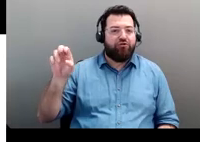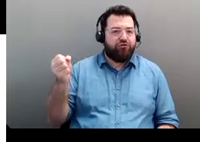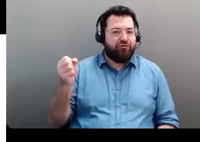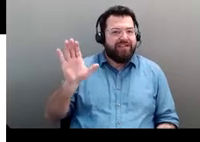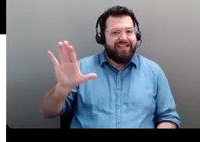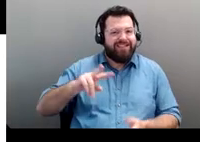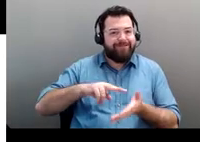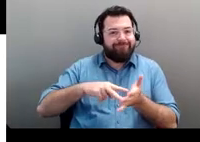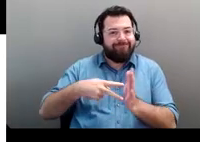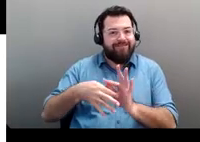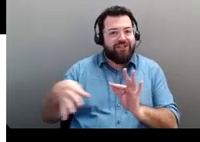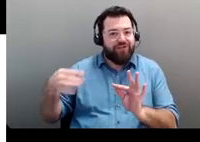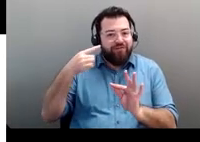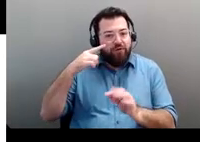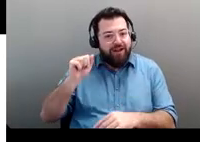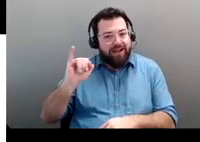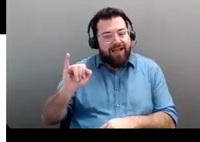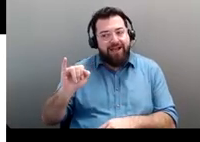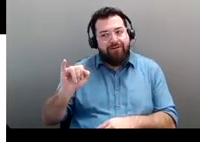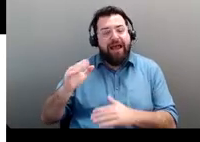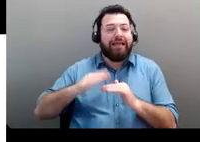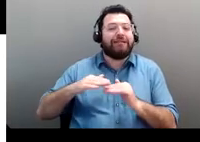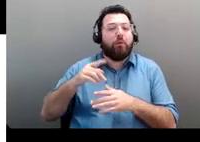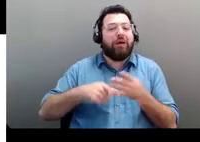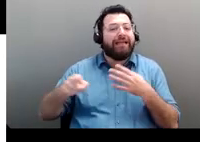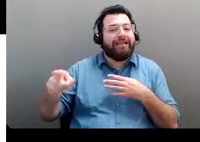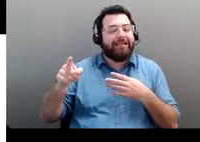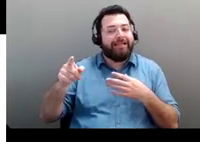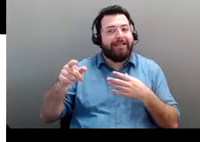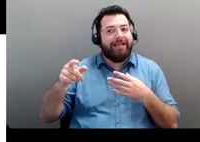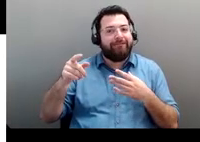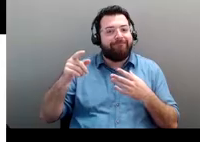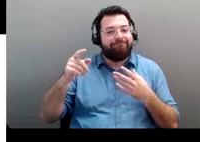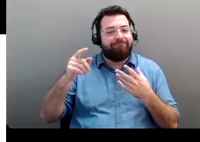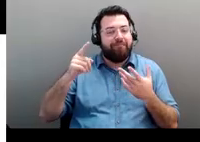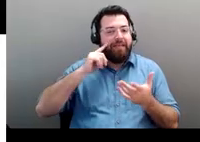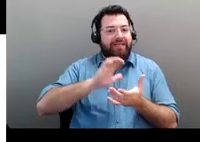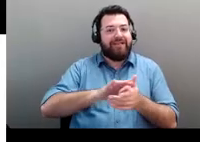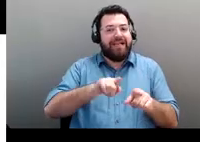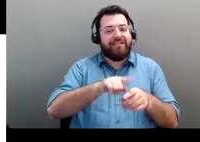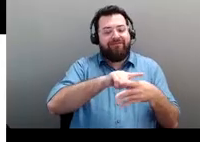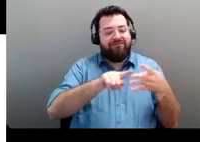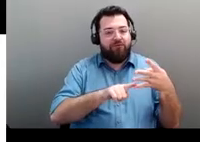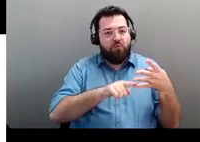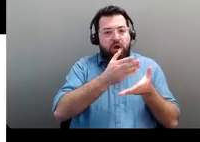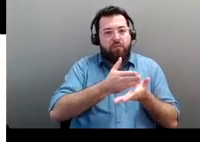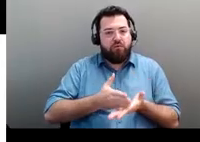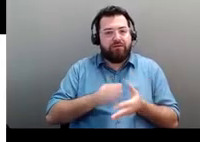he considers the four components, the four key areas of AI. For those of you who don't know, Brett